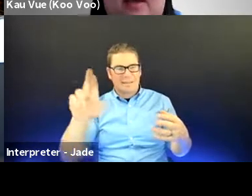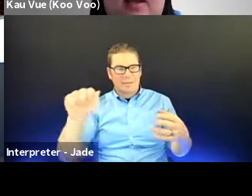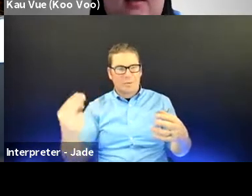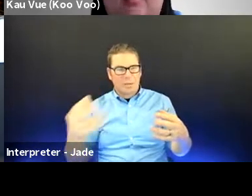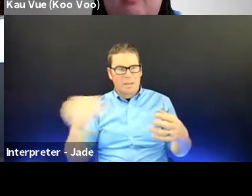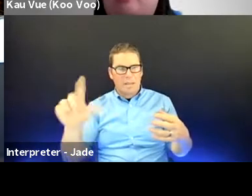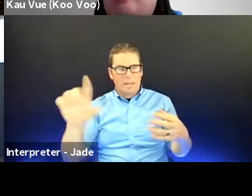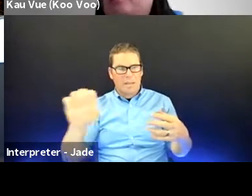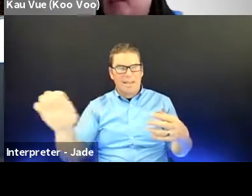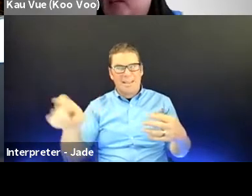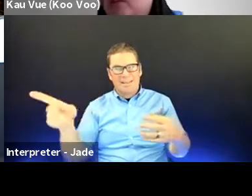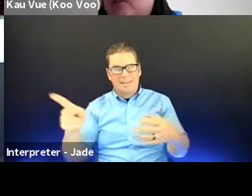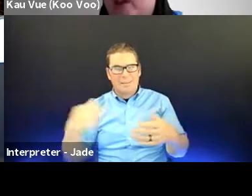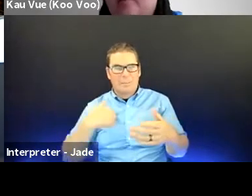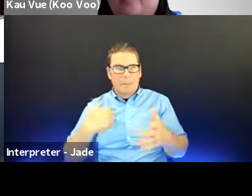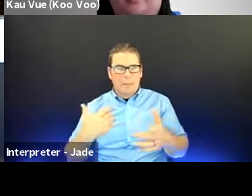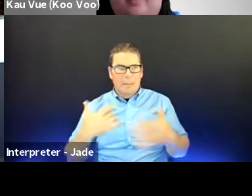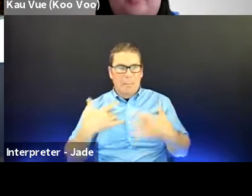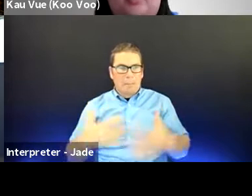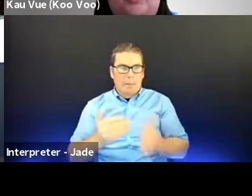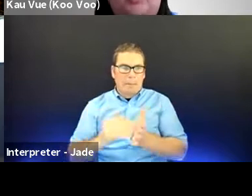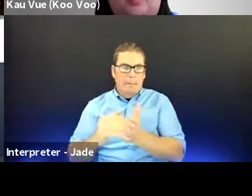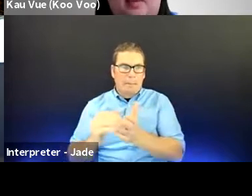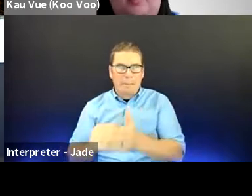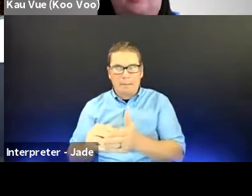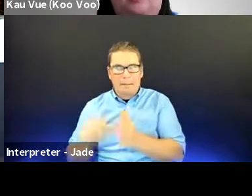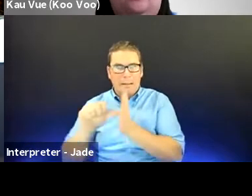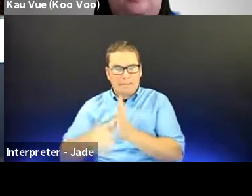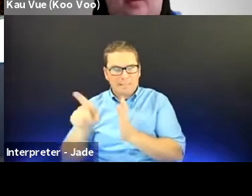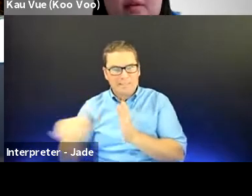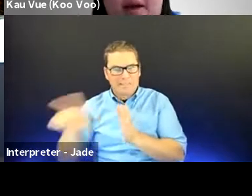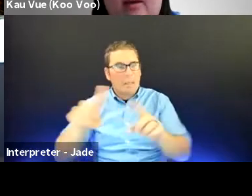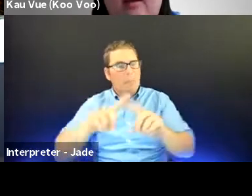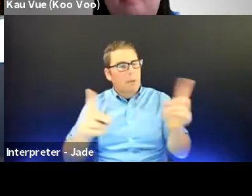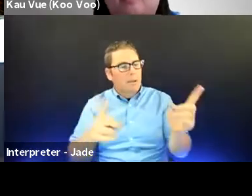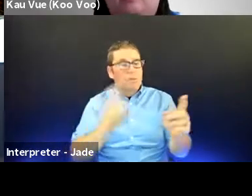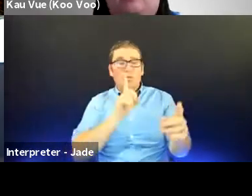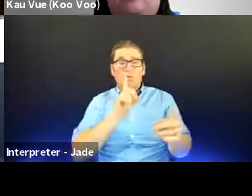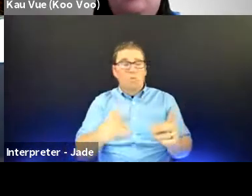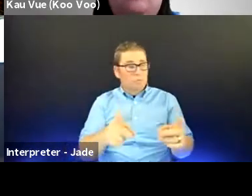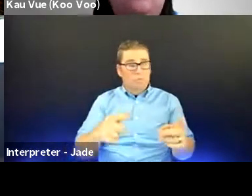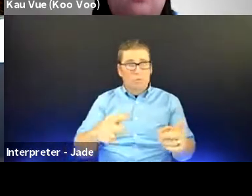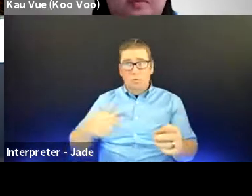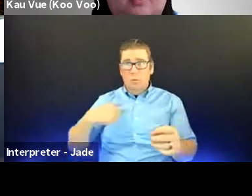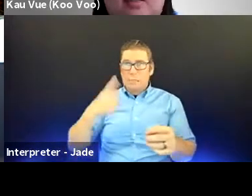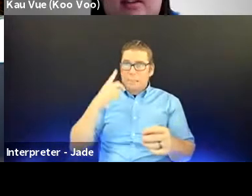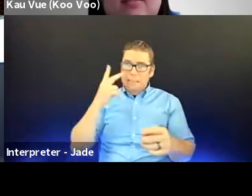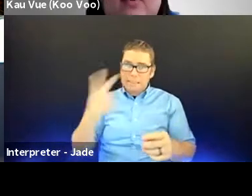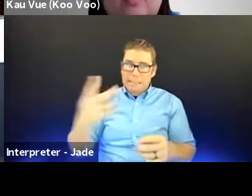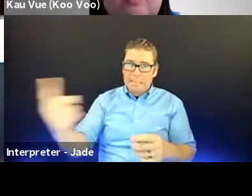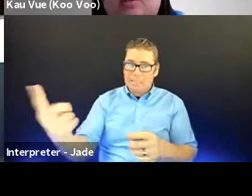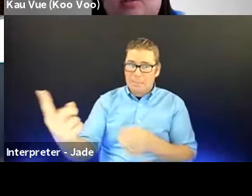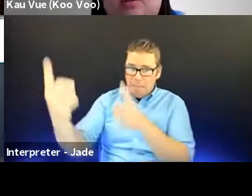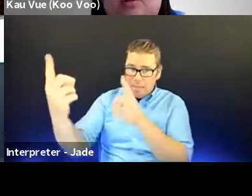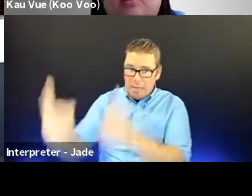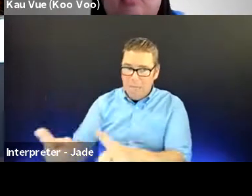is advocating, making sure that if something happens, you see something happens, that you speak out about it. And I know it can be a little bit scary at